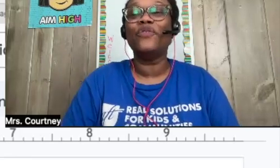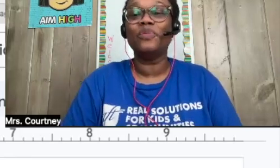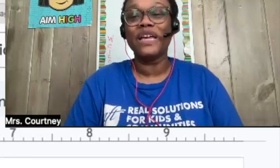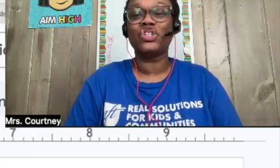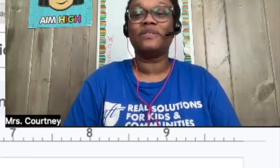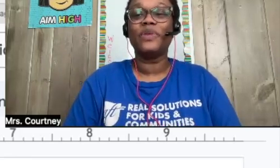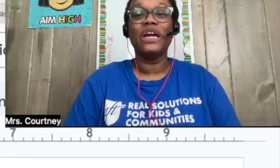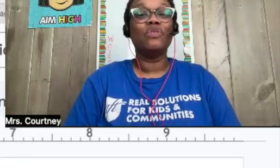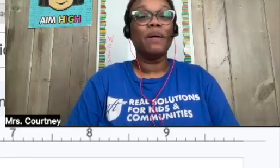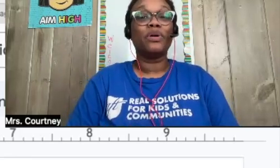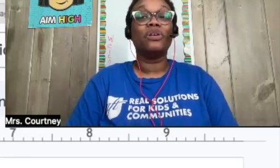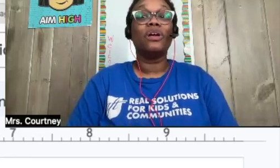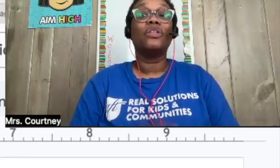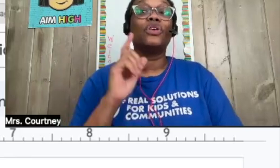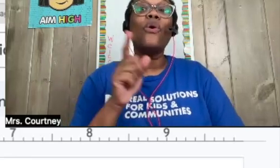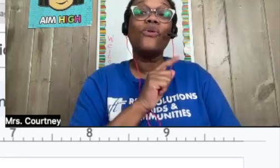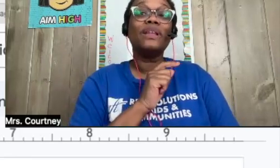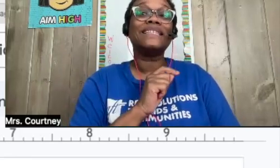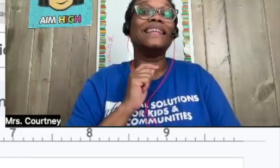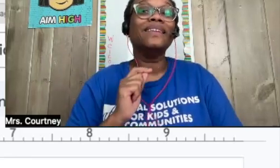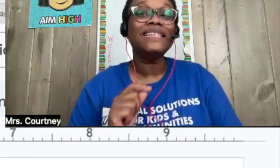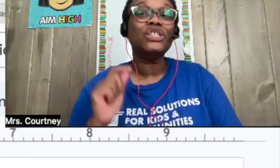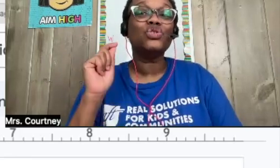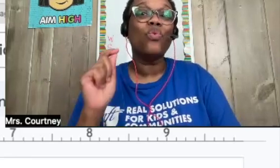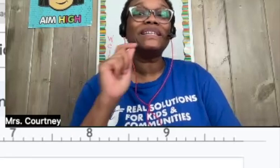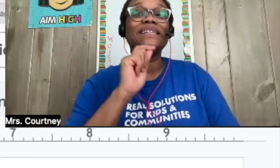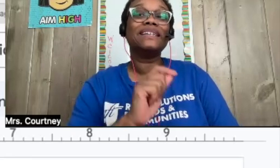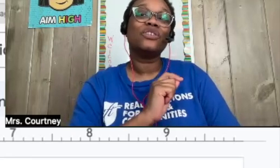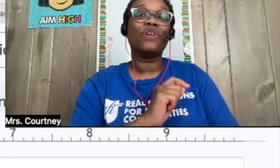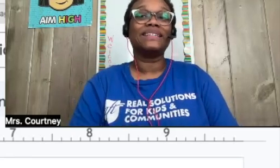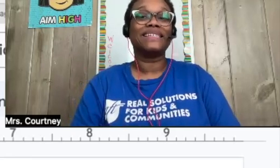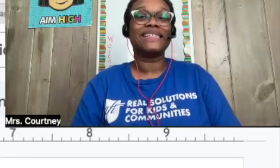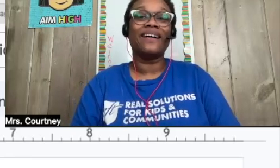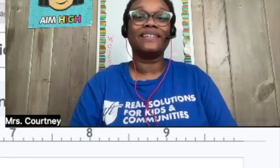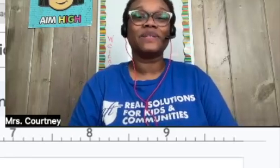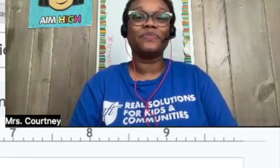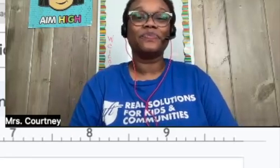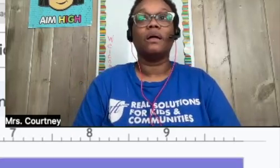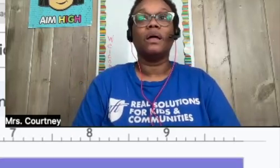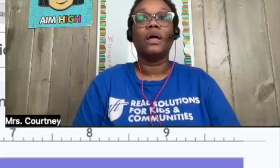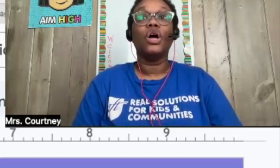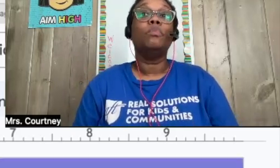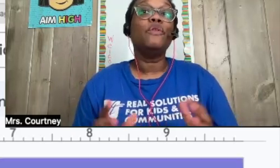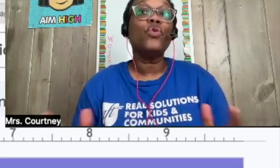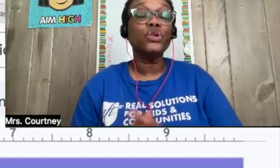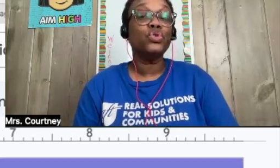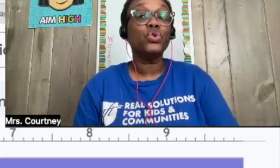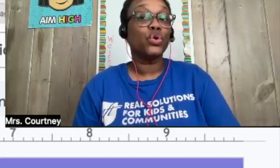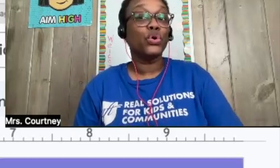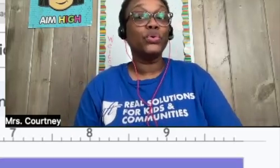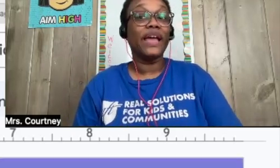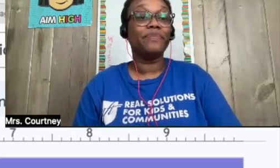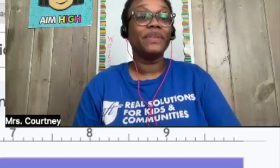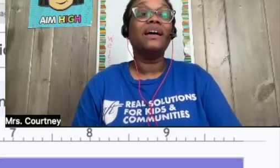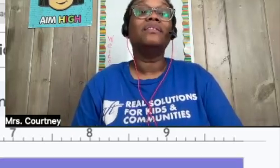that information. Remember, the goal is at least 20 correct signs. Before you do